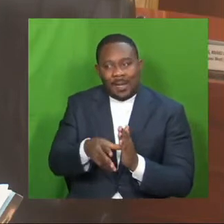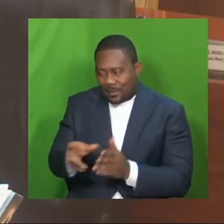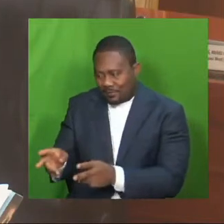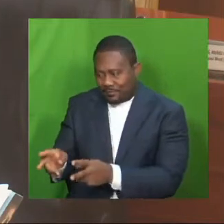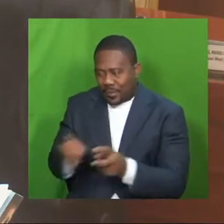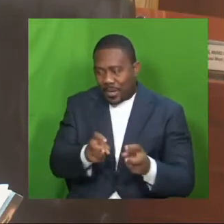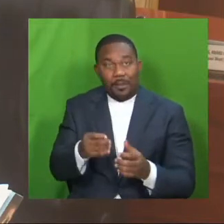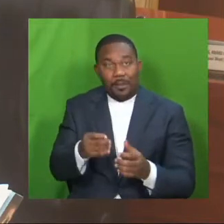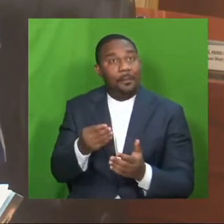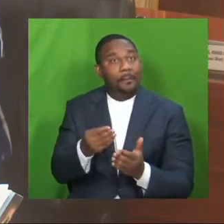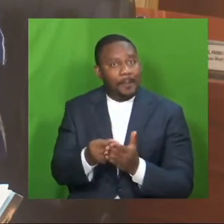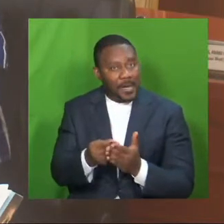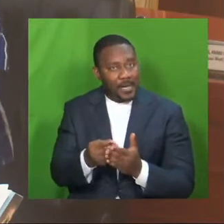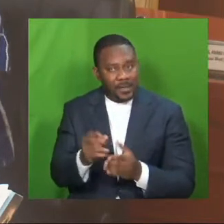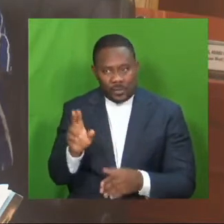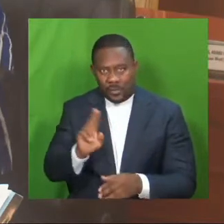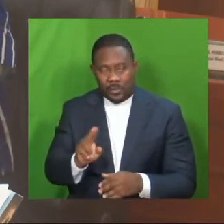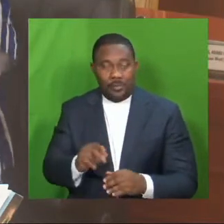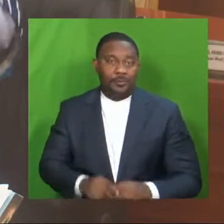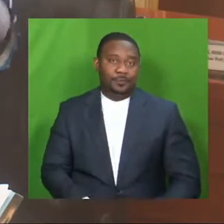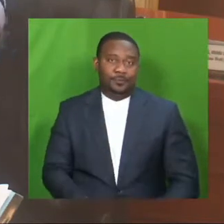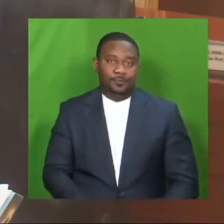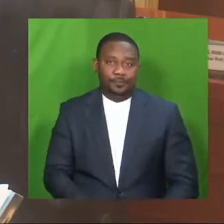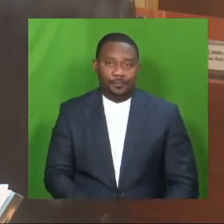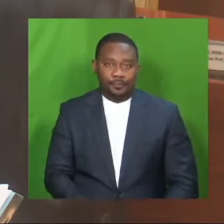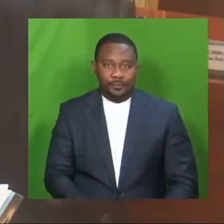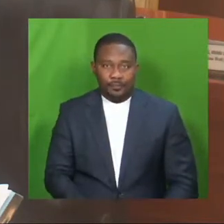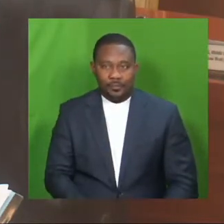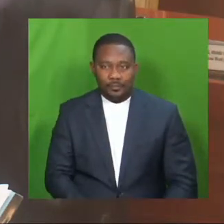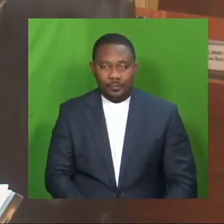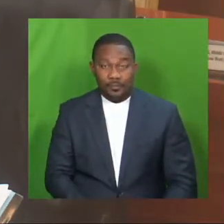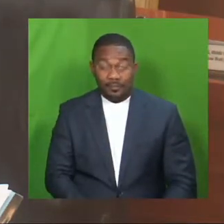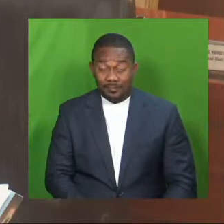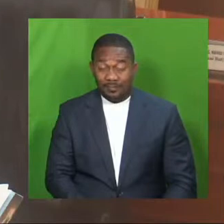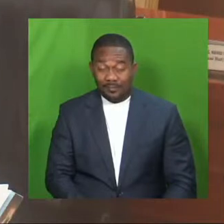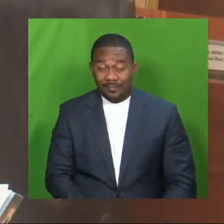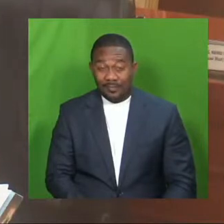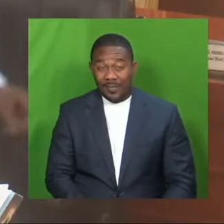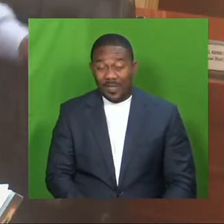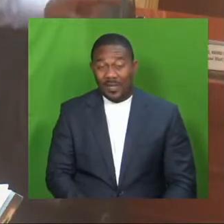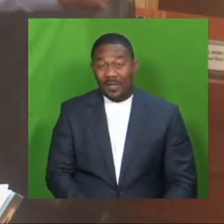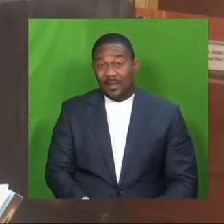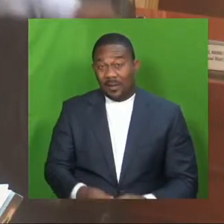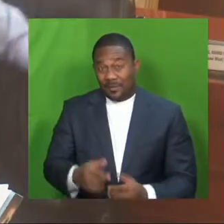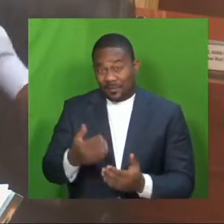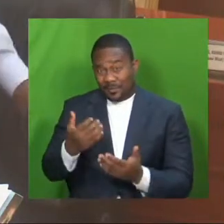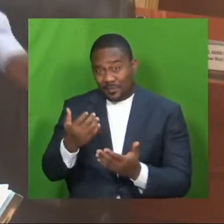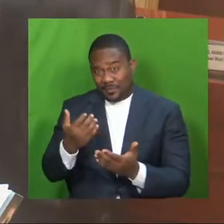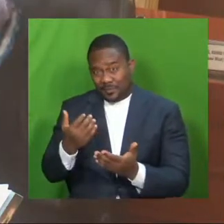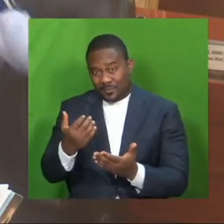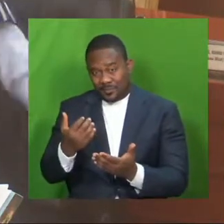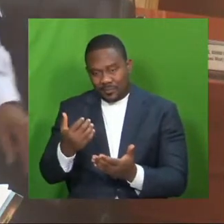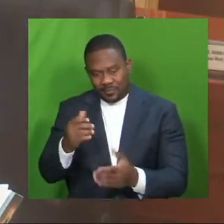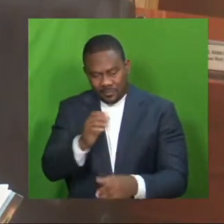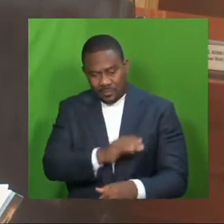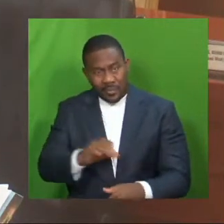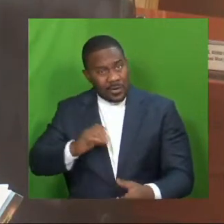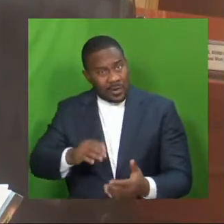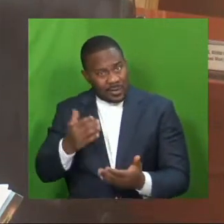Mr. Speaker, in this case, it is the Finance Committee that will give authorization to the Minister of Finance, not